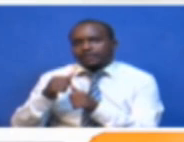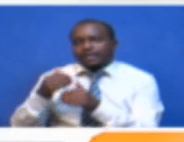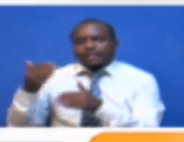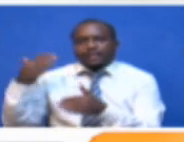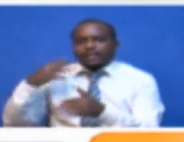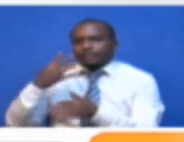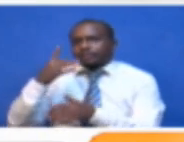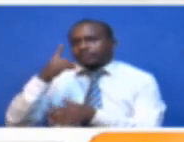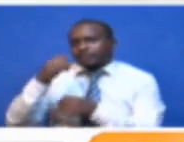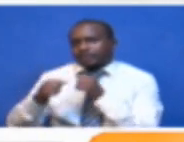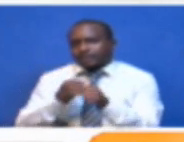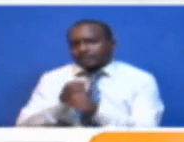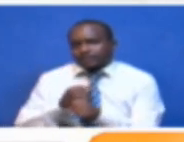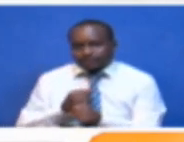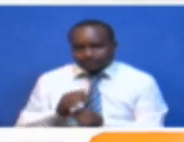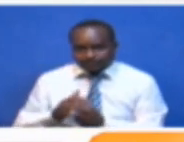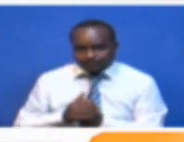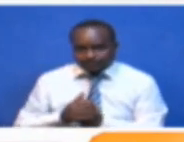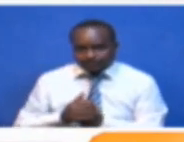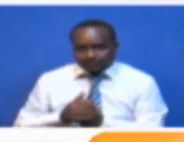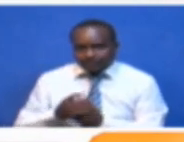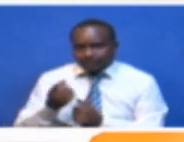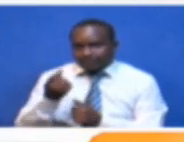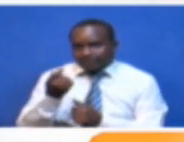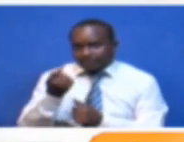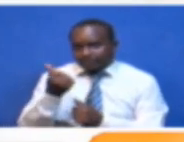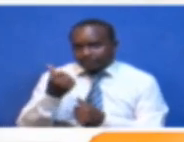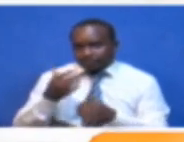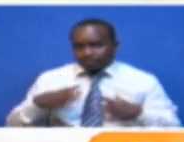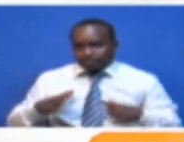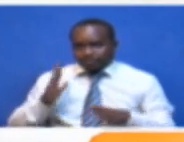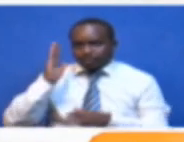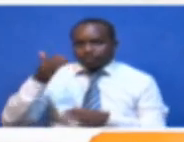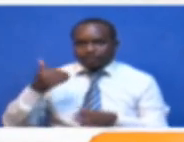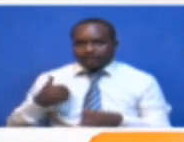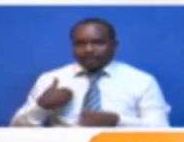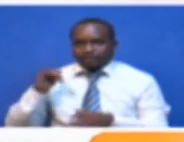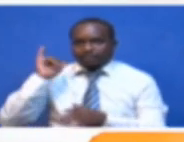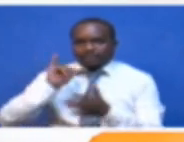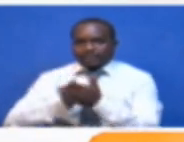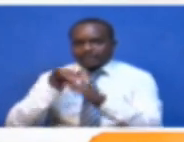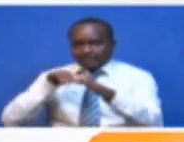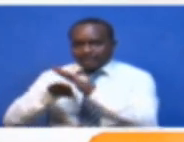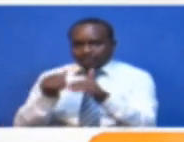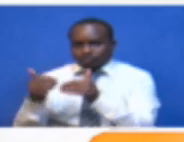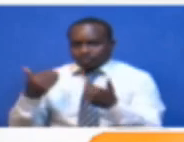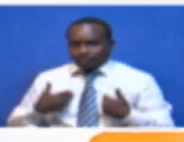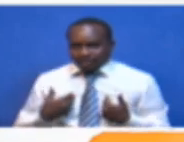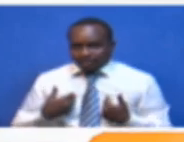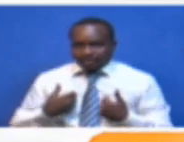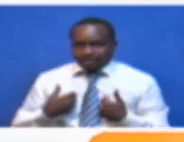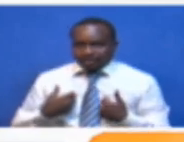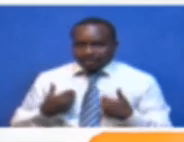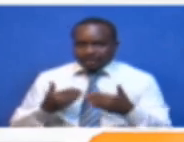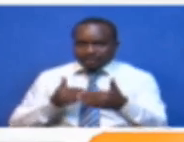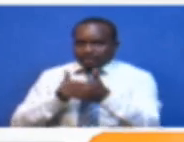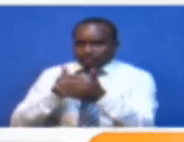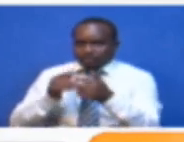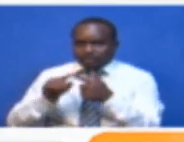because let's face it, very few people will ever have that access that you had, the closeness to